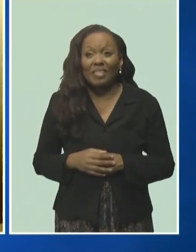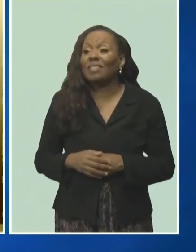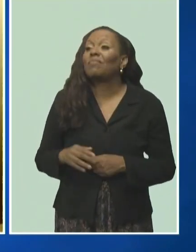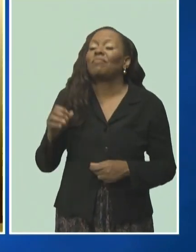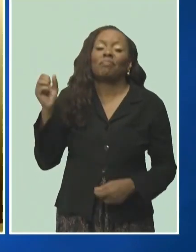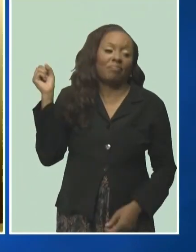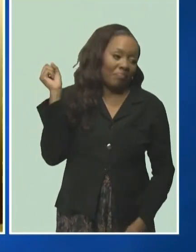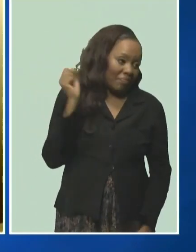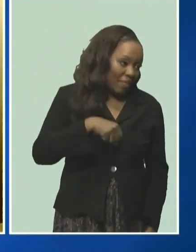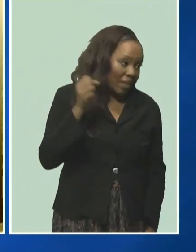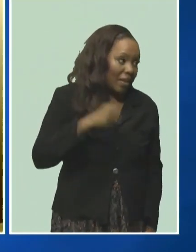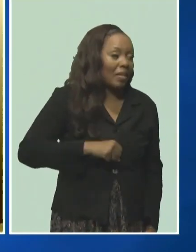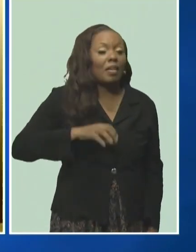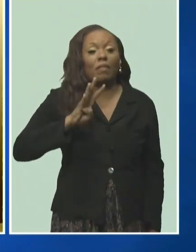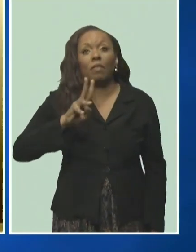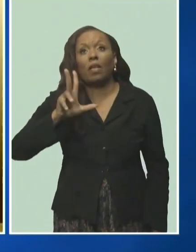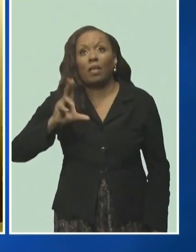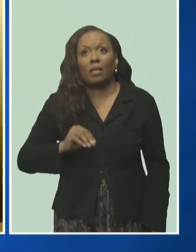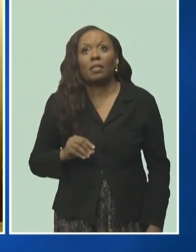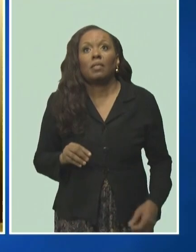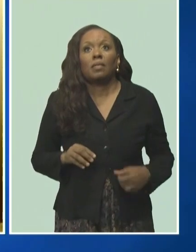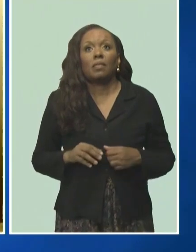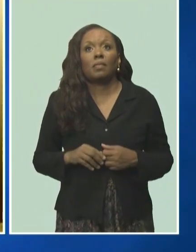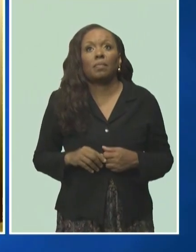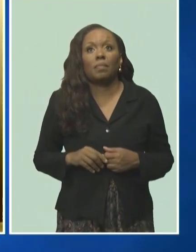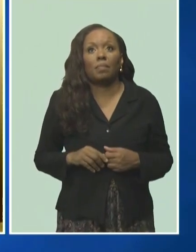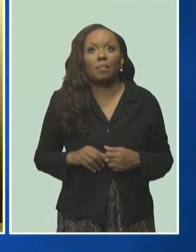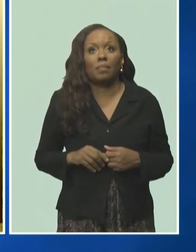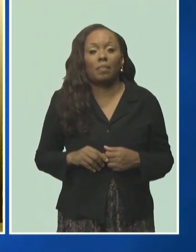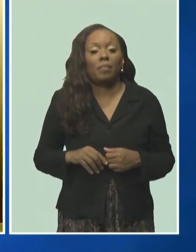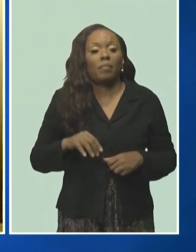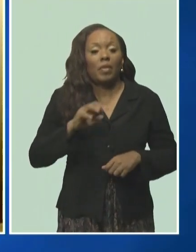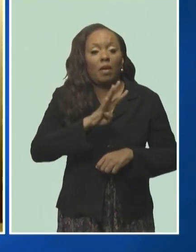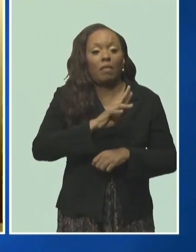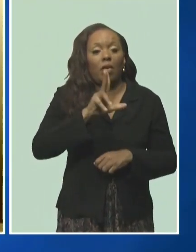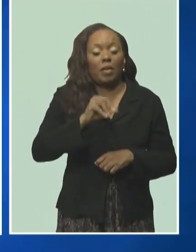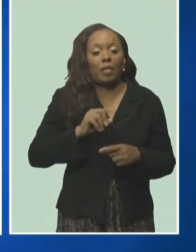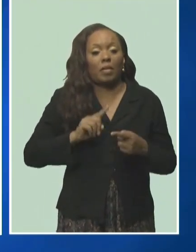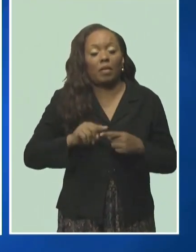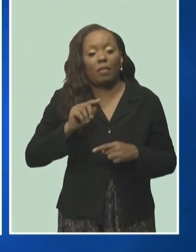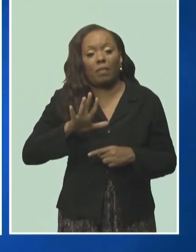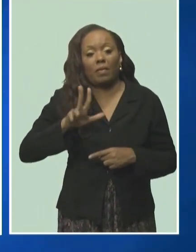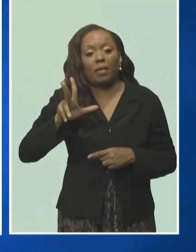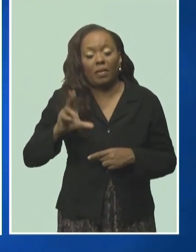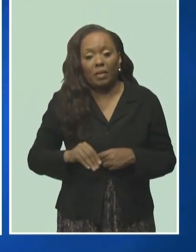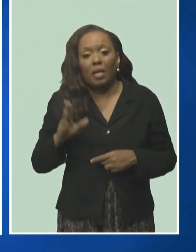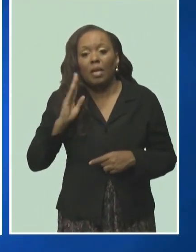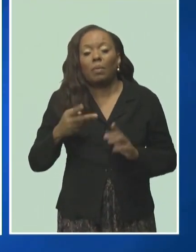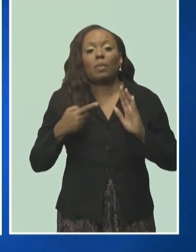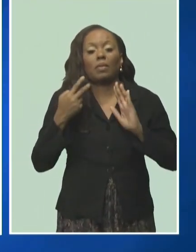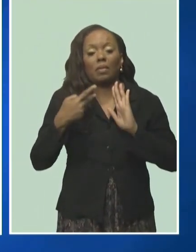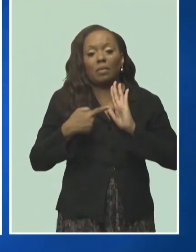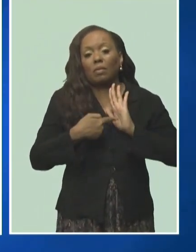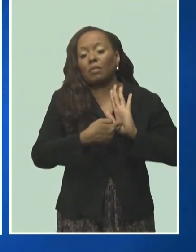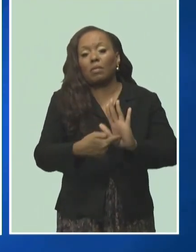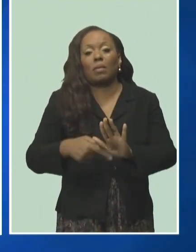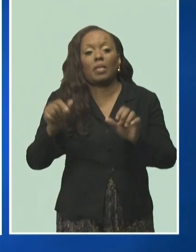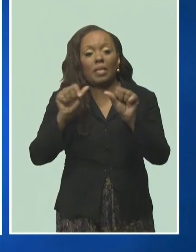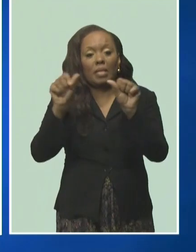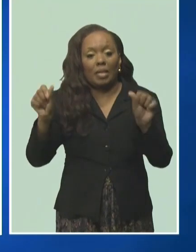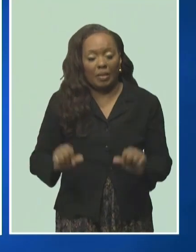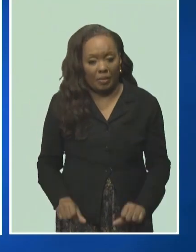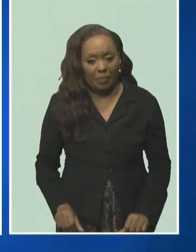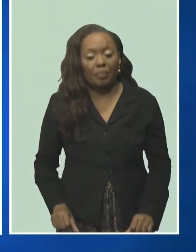be. Yes, from 4:30. So from 4:30 to just about 5:30 will be the unveiling ceremony, and